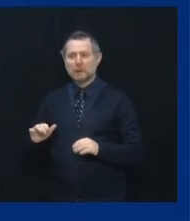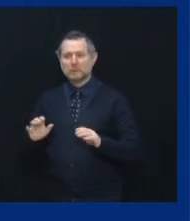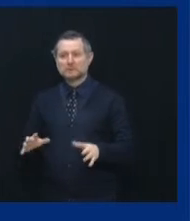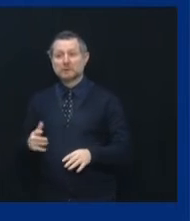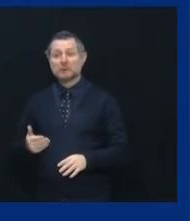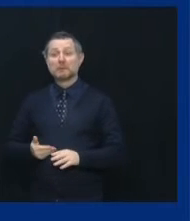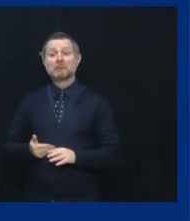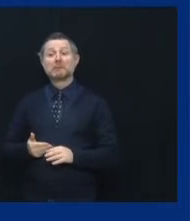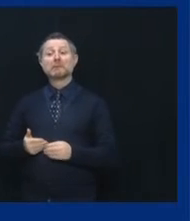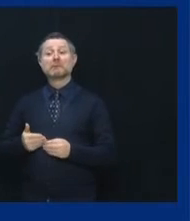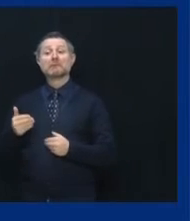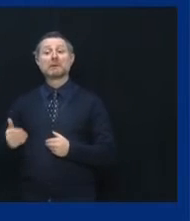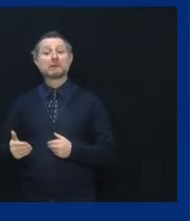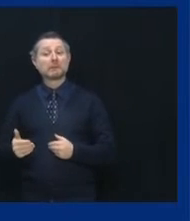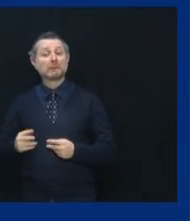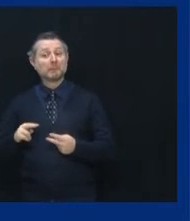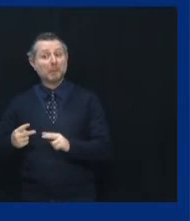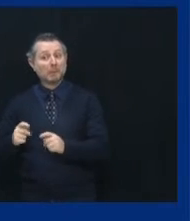mutation is